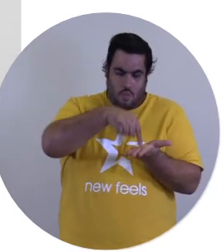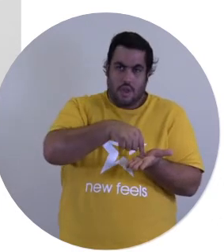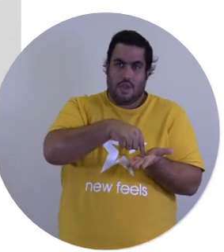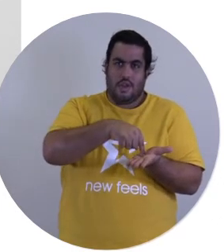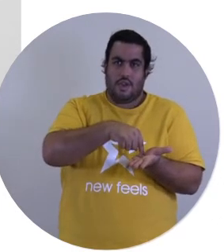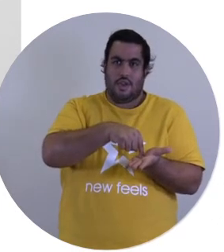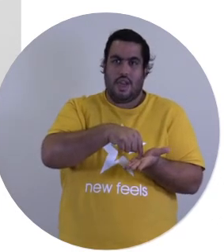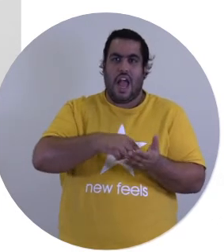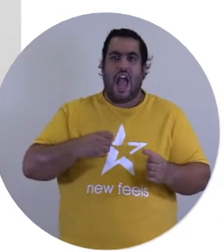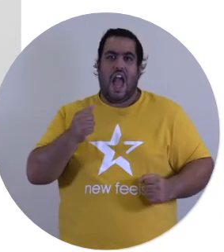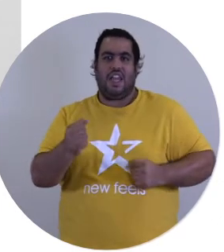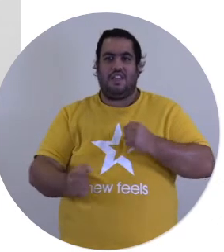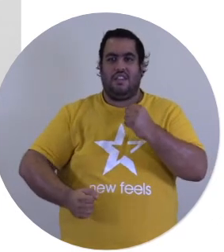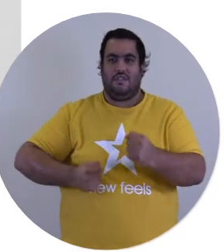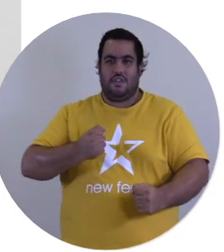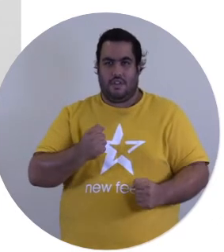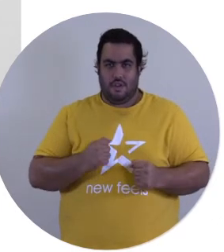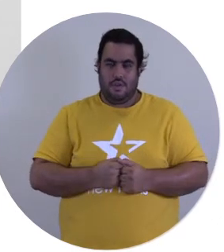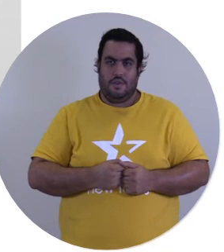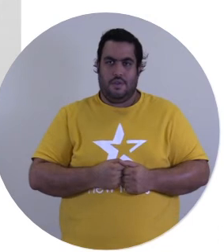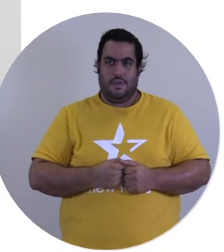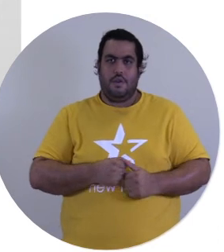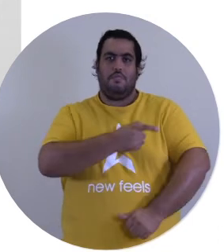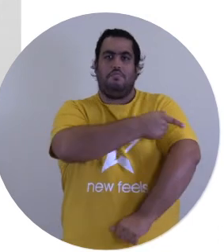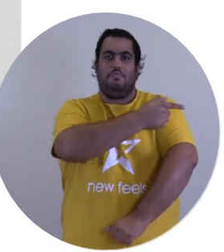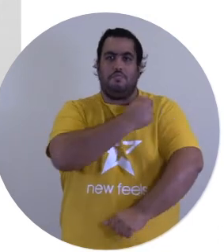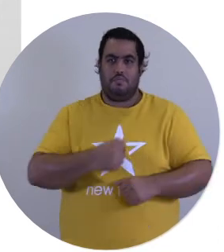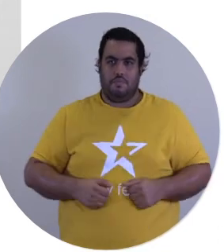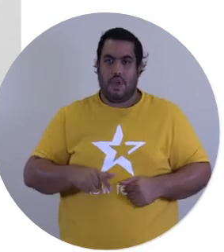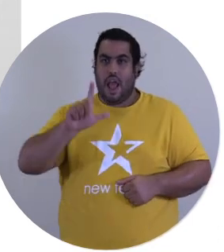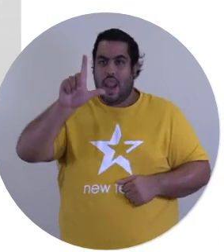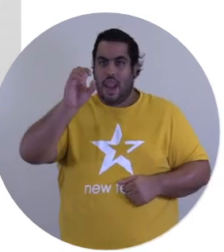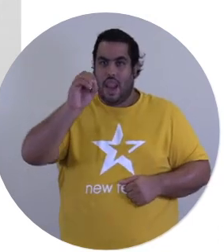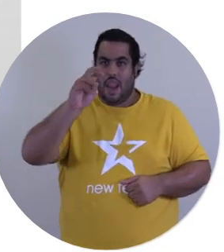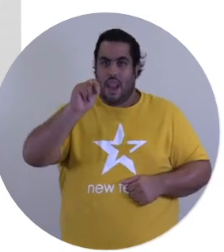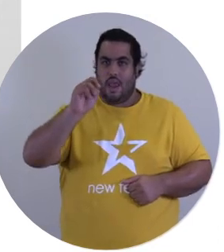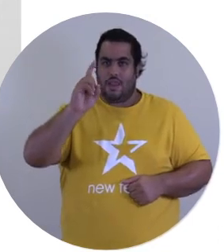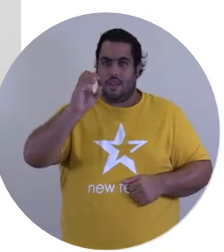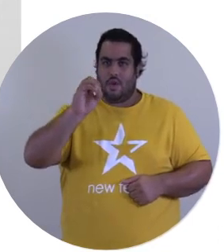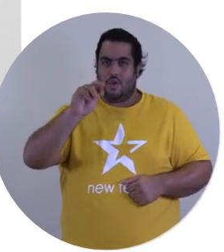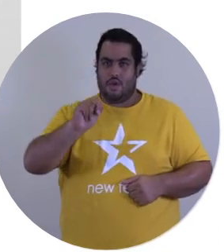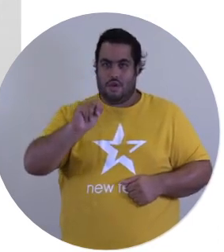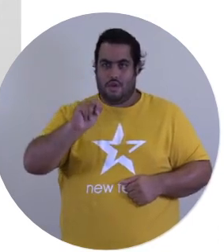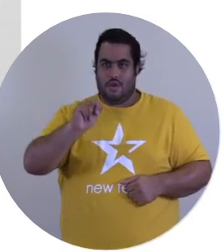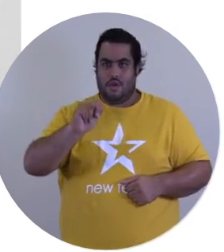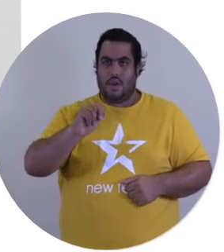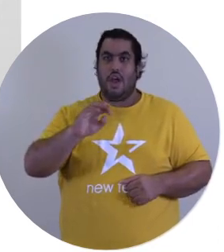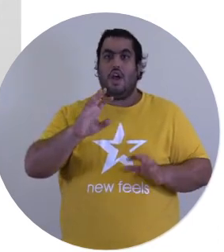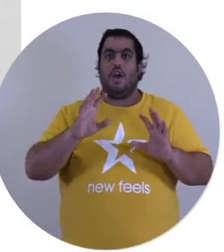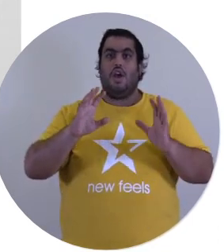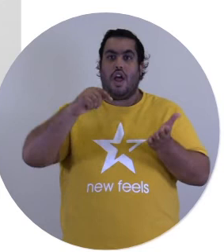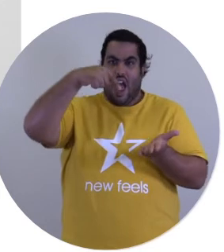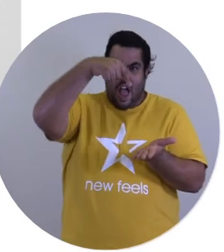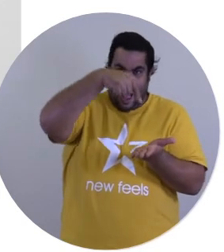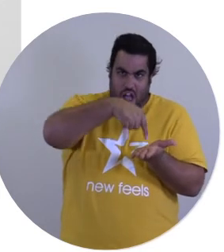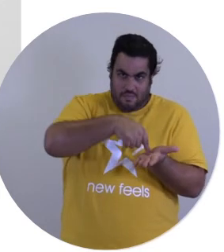activity because hub means the center. An example, London is the hub of Britain's